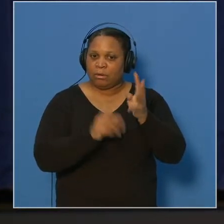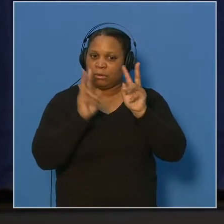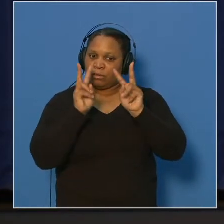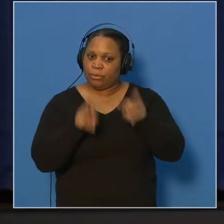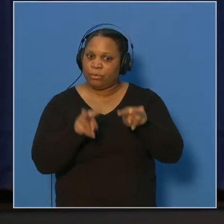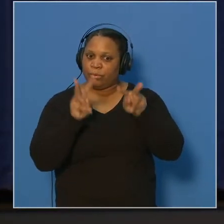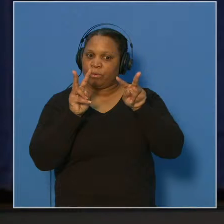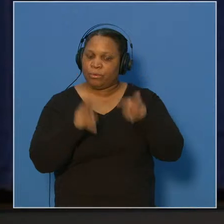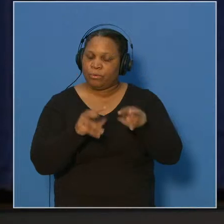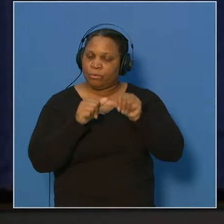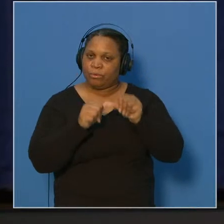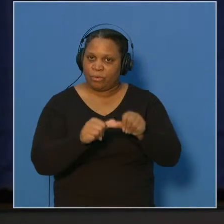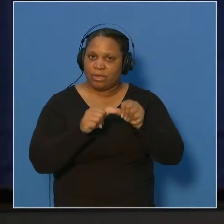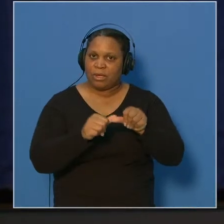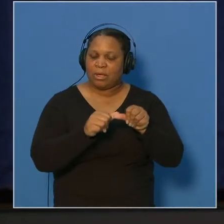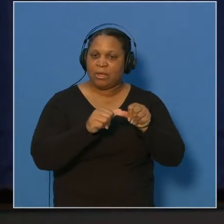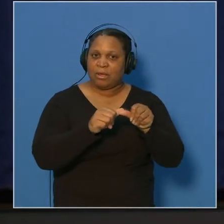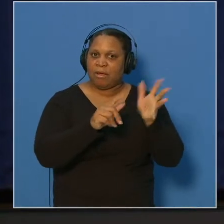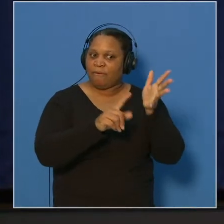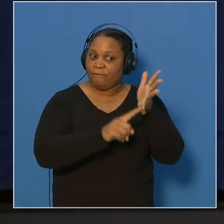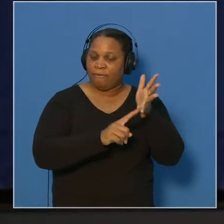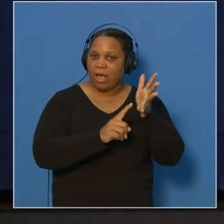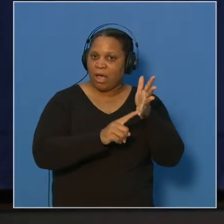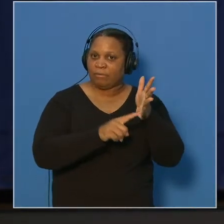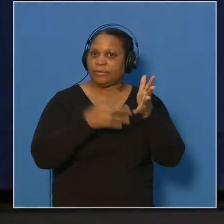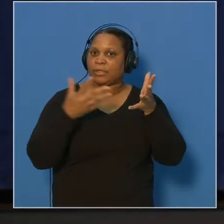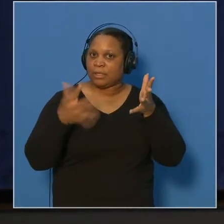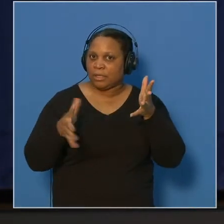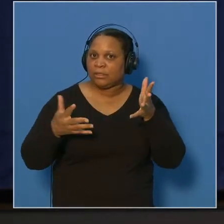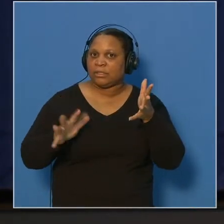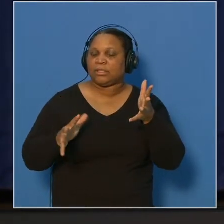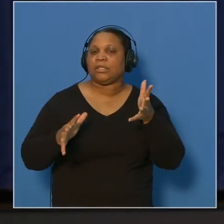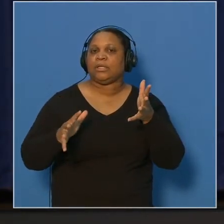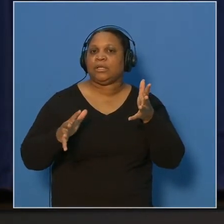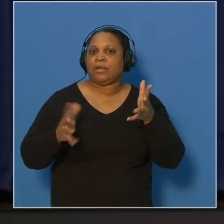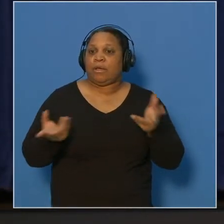monitored. 5, upon completion, the control burn should be fully extinguished